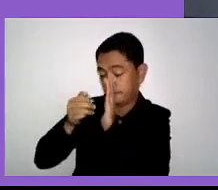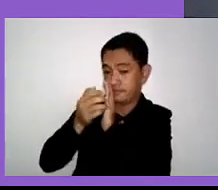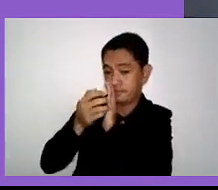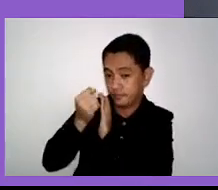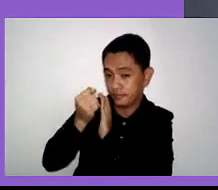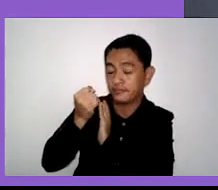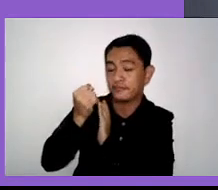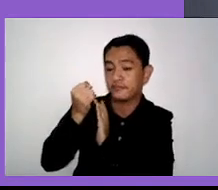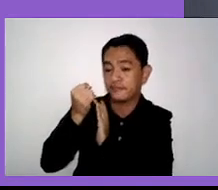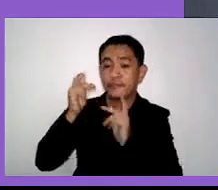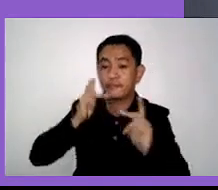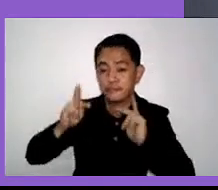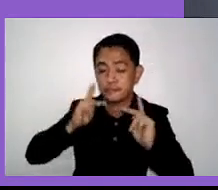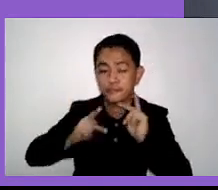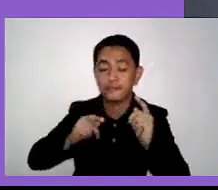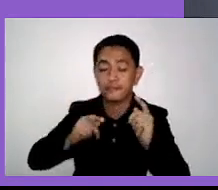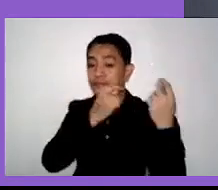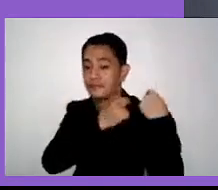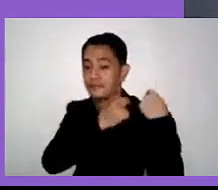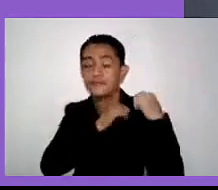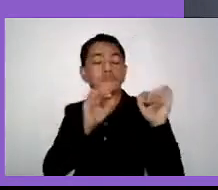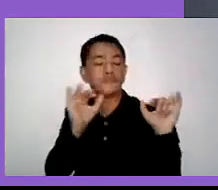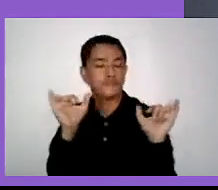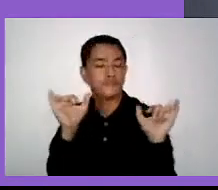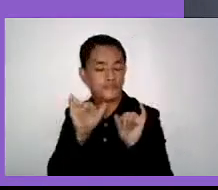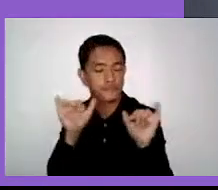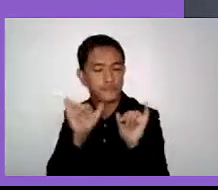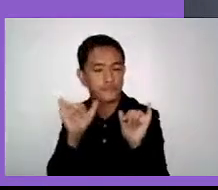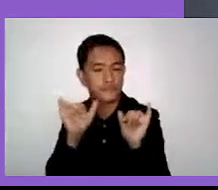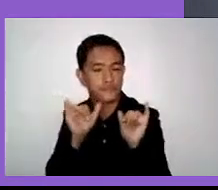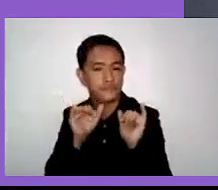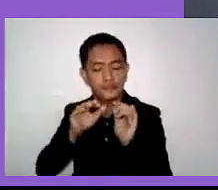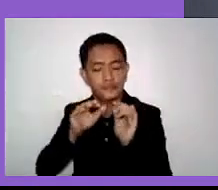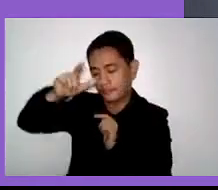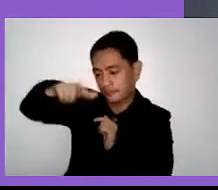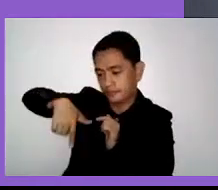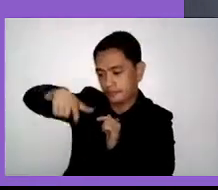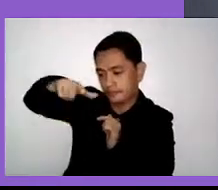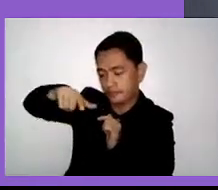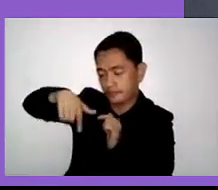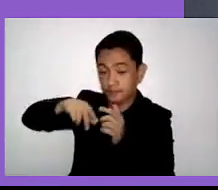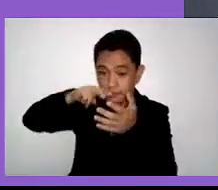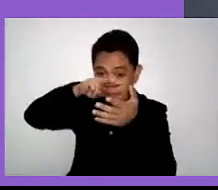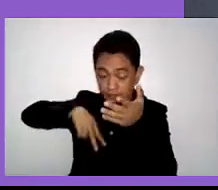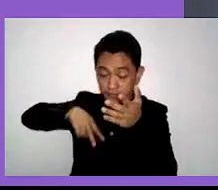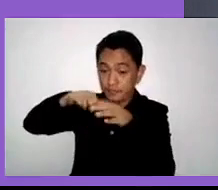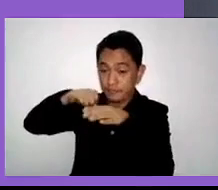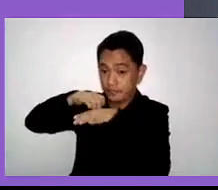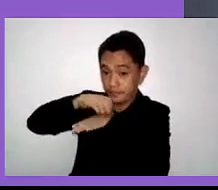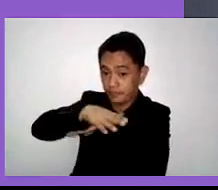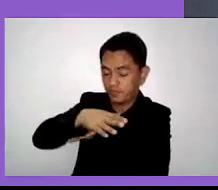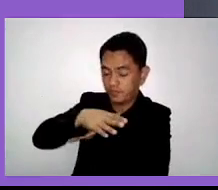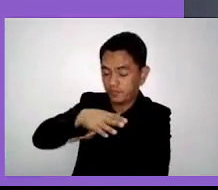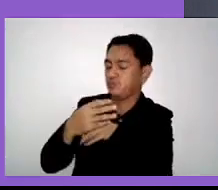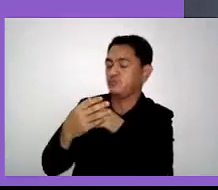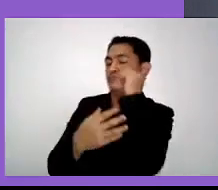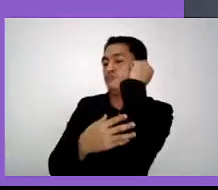class. Similarly, delays in reading would also be a factor to poor performance. The